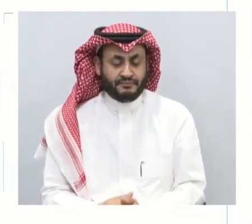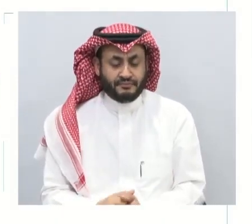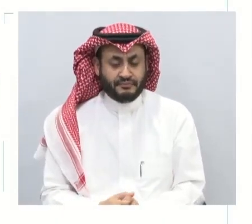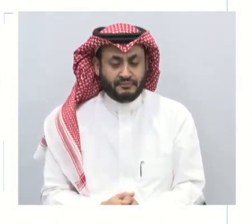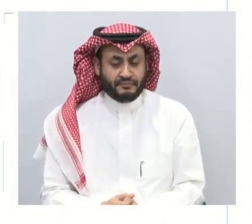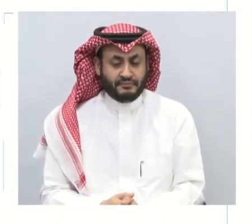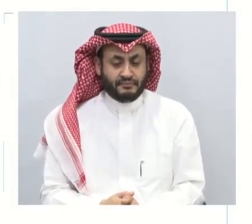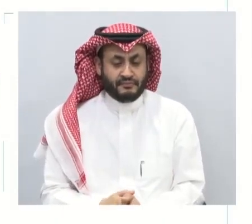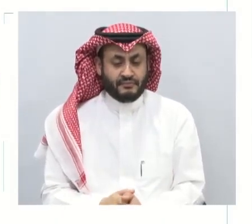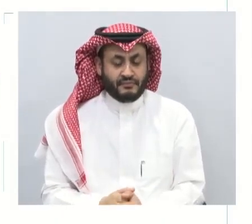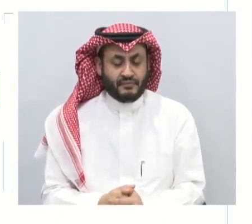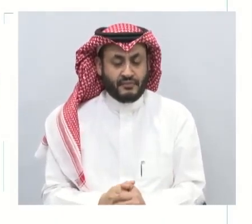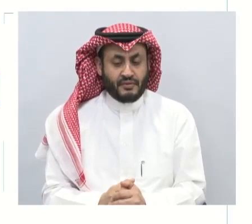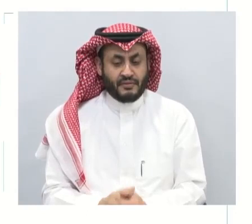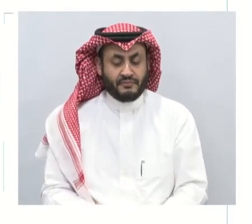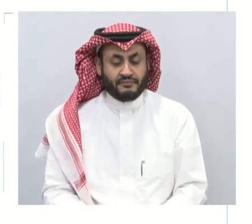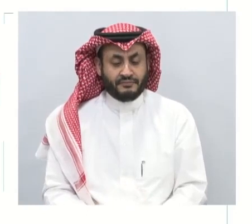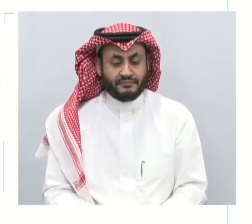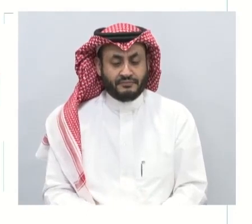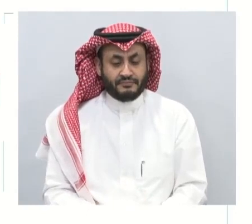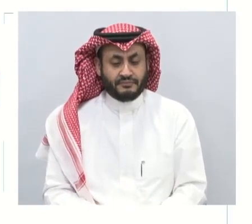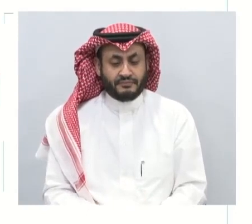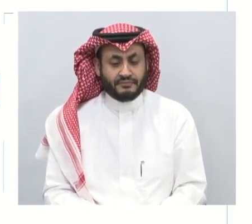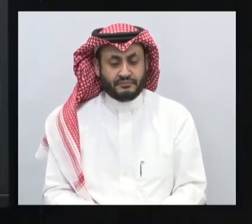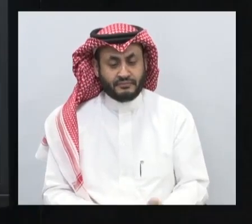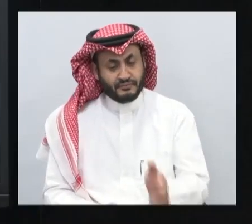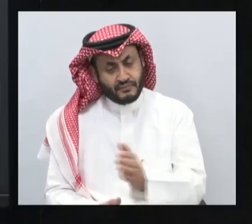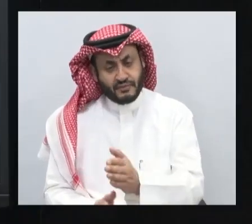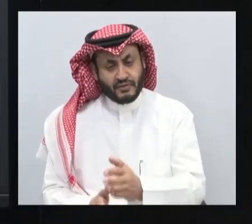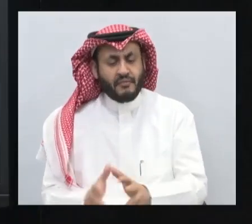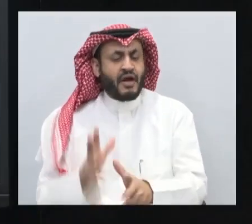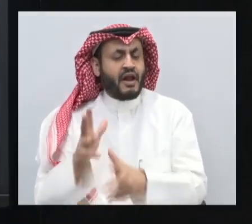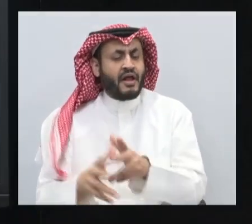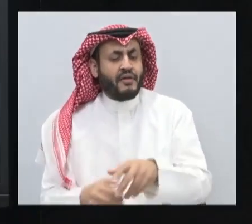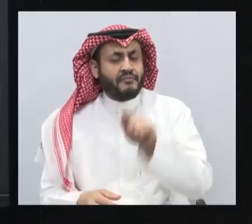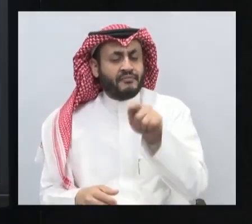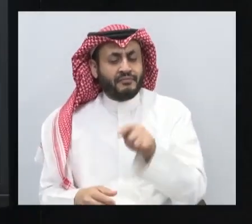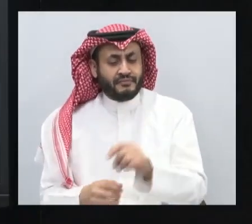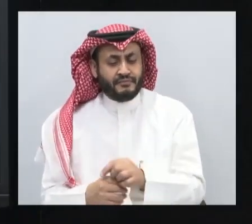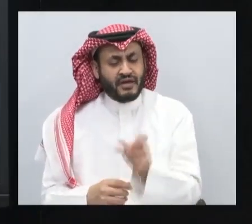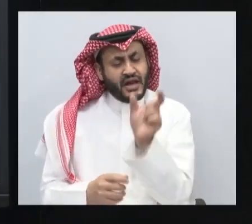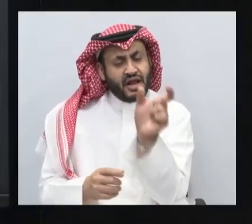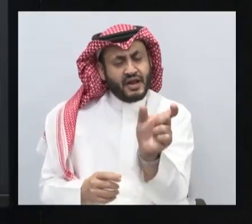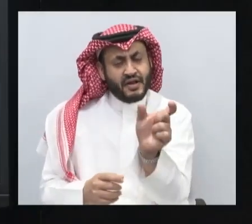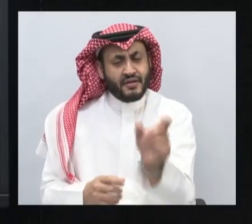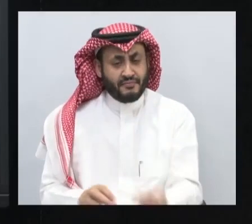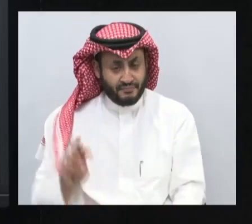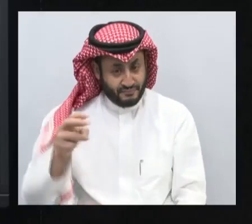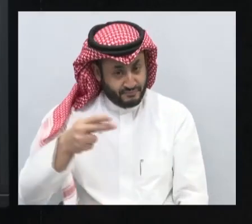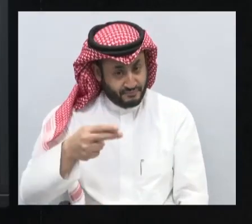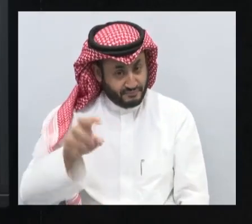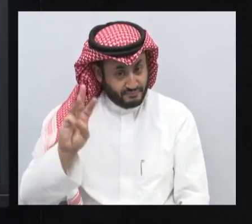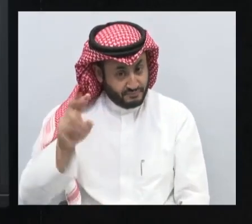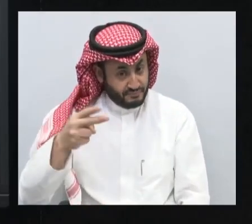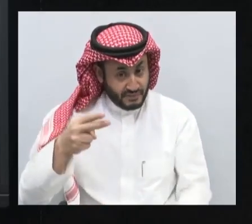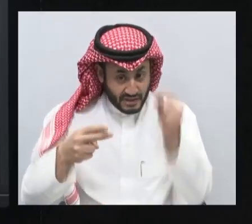summer? Okay, also when you want information question, okay, you can just add the information question you want. Like here, you